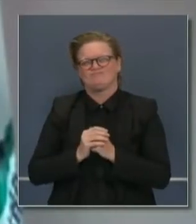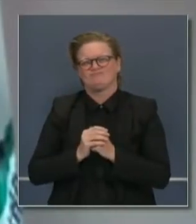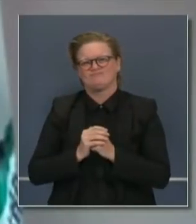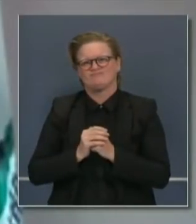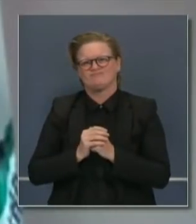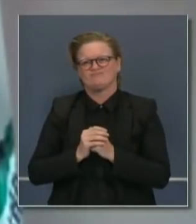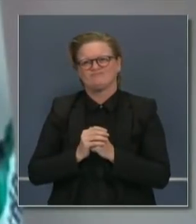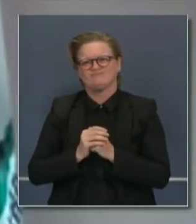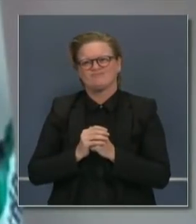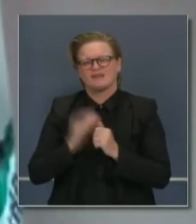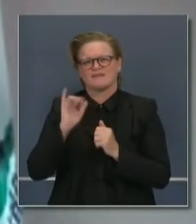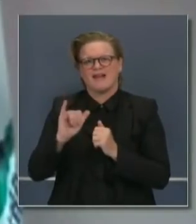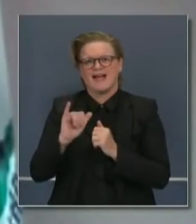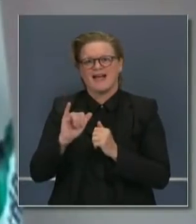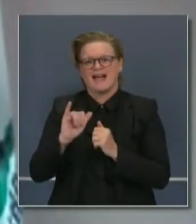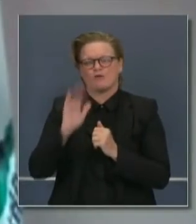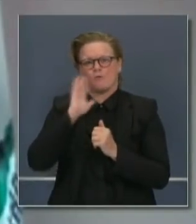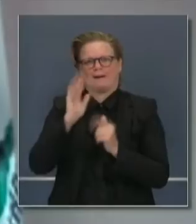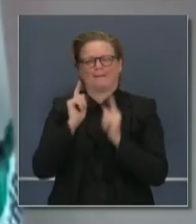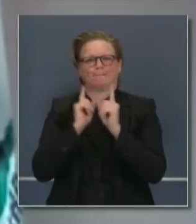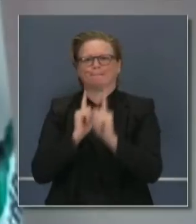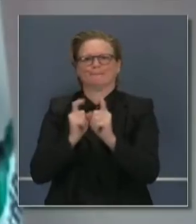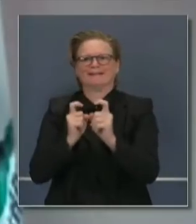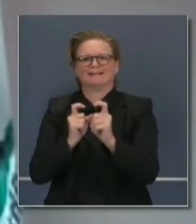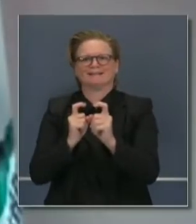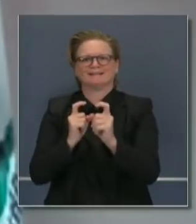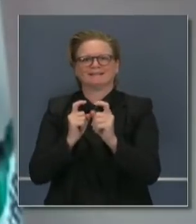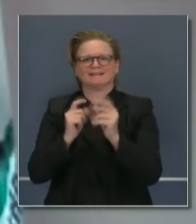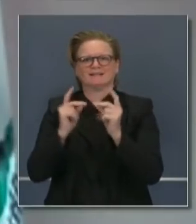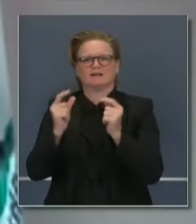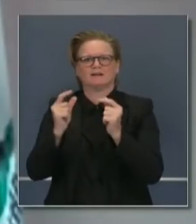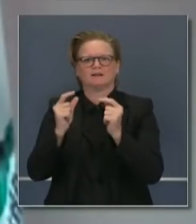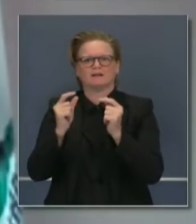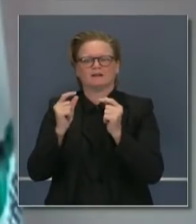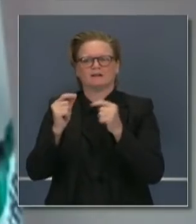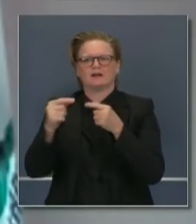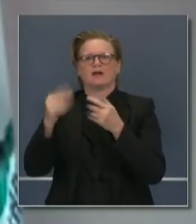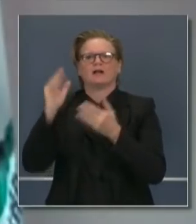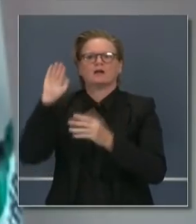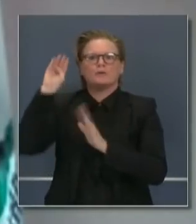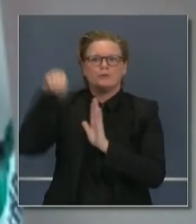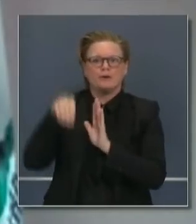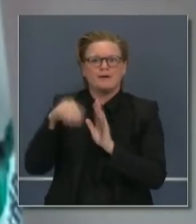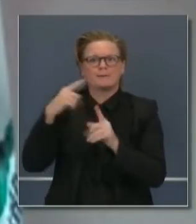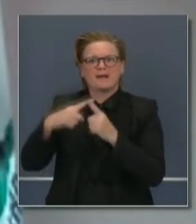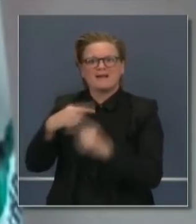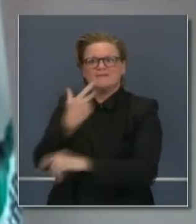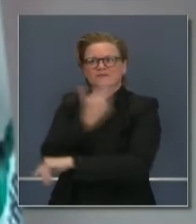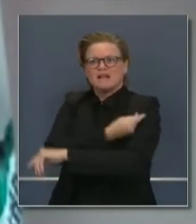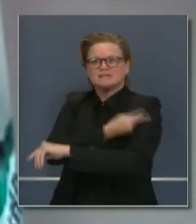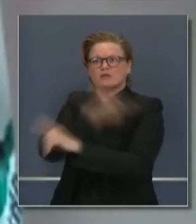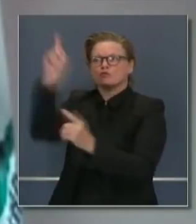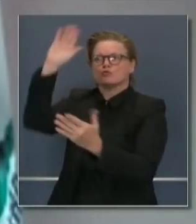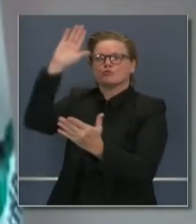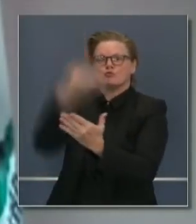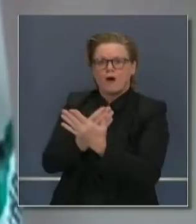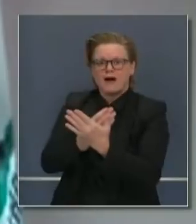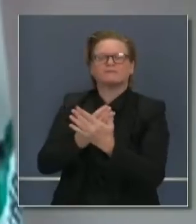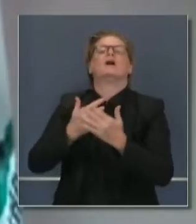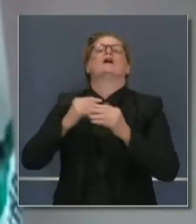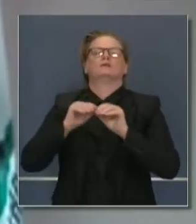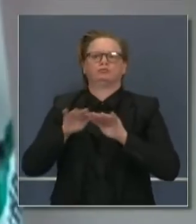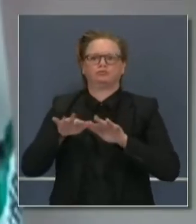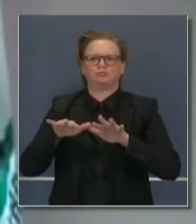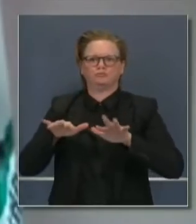have the impact in our hospitals, make sure that they're available not just for COVID care and taking care of individuals who are quite sick